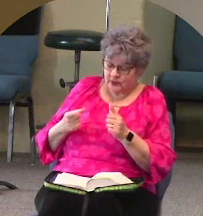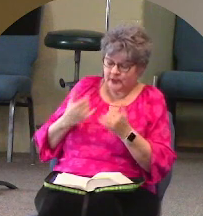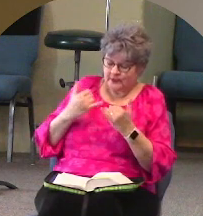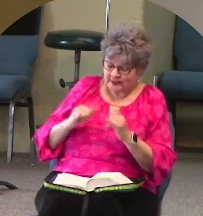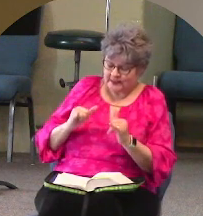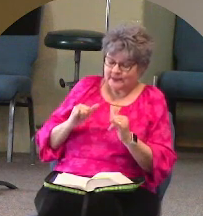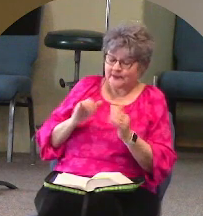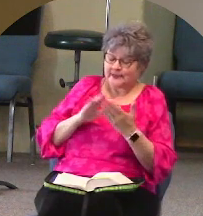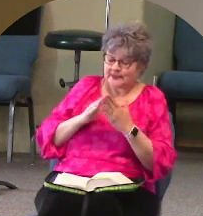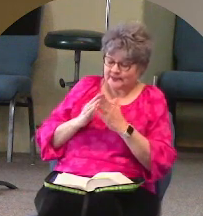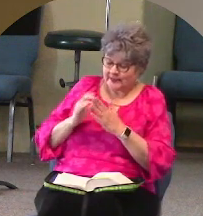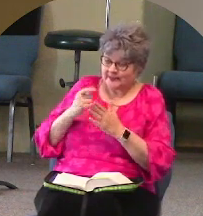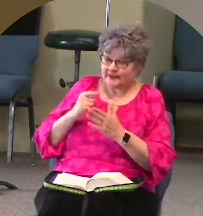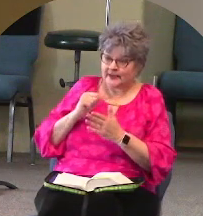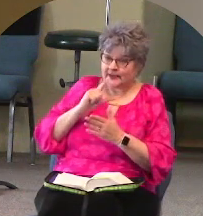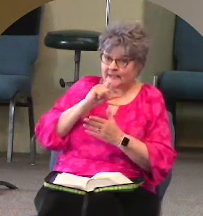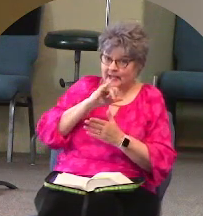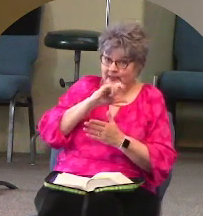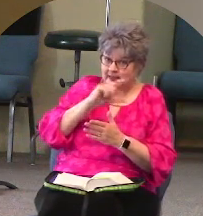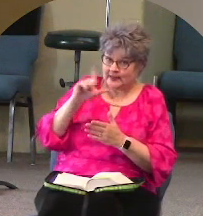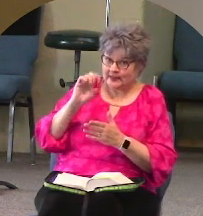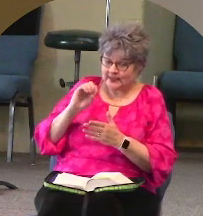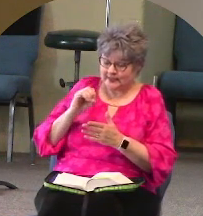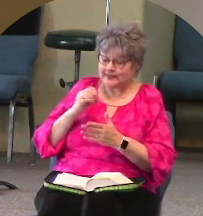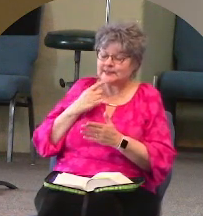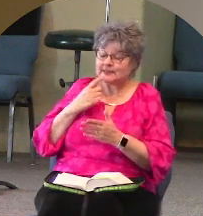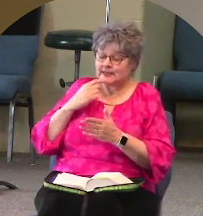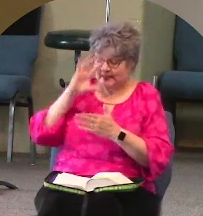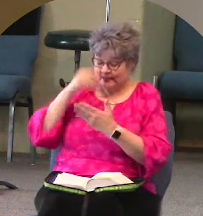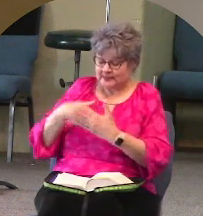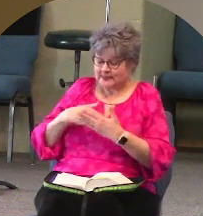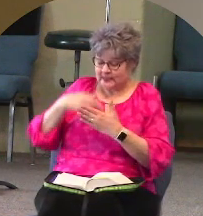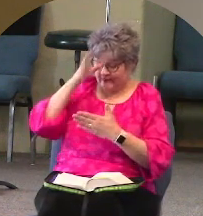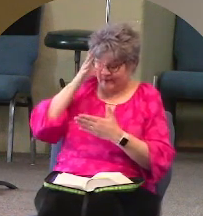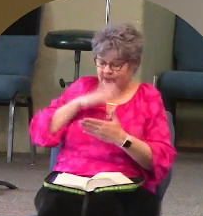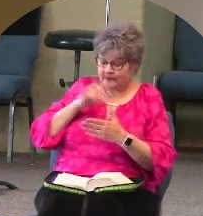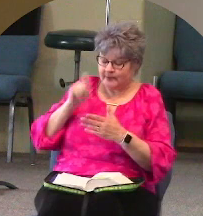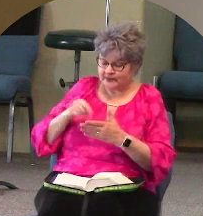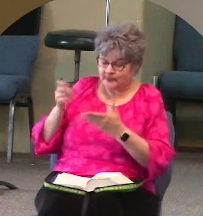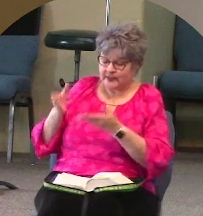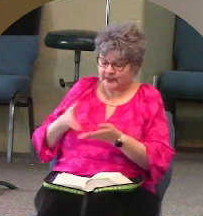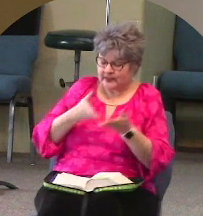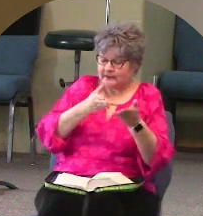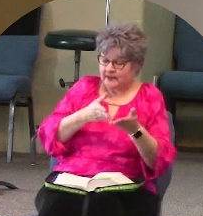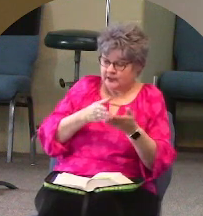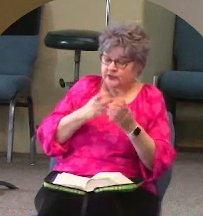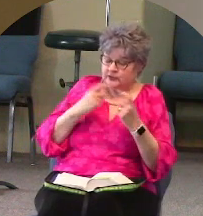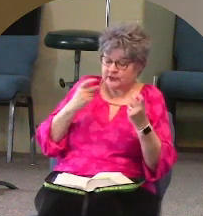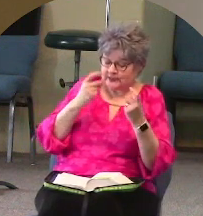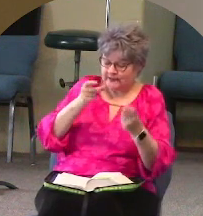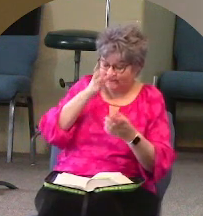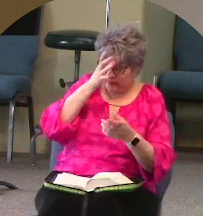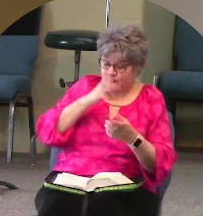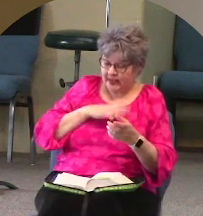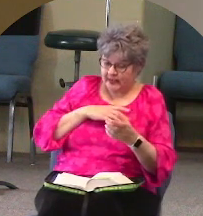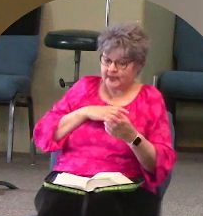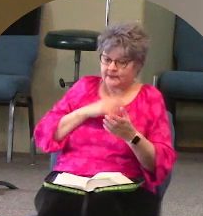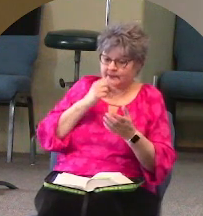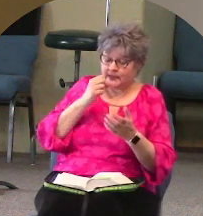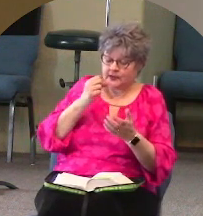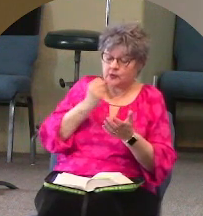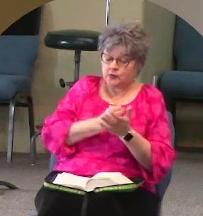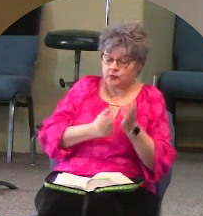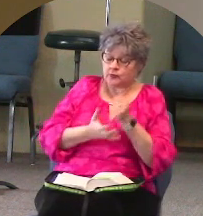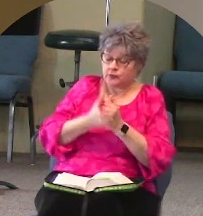in Galilee, saying that the Son of Man must be delivered into the hands of sinful men and be crucified and the third day rise